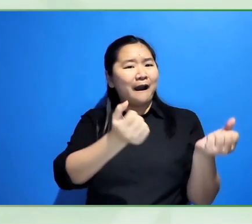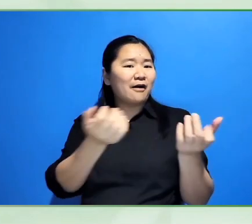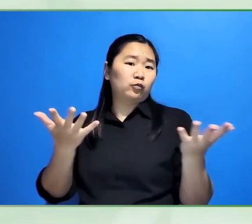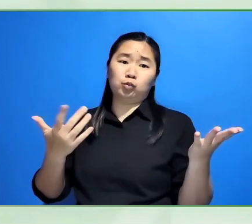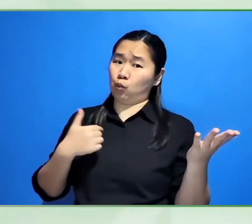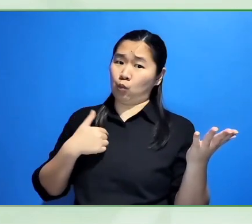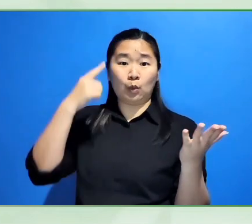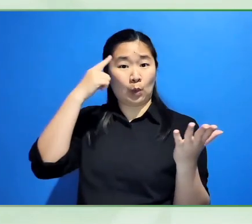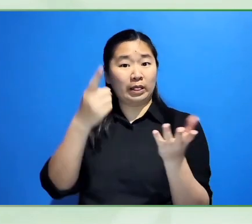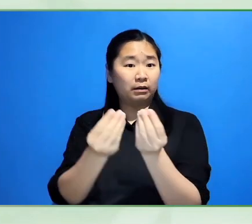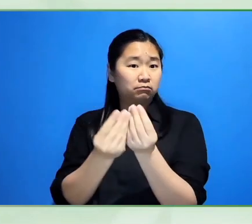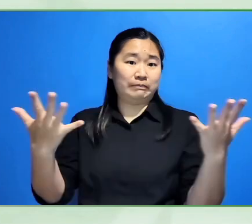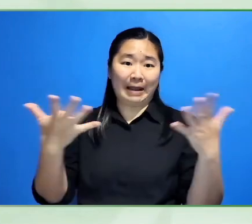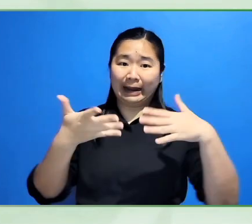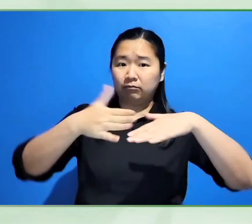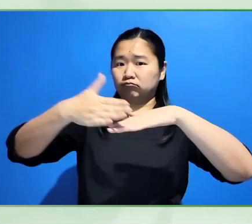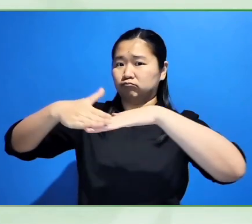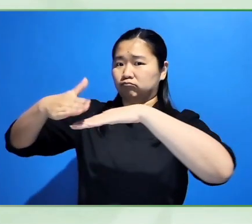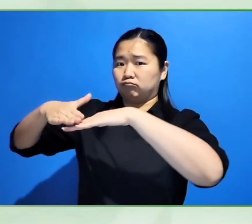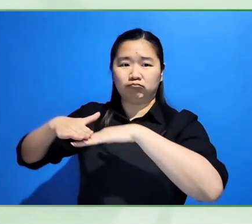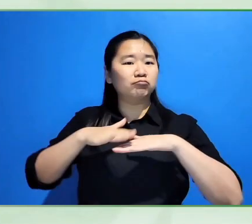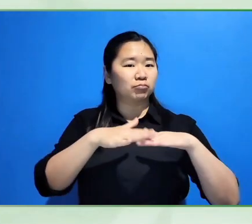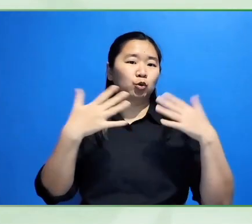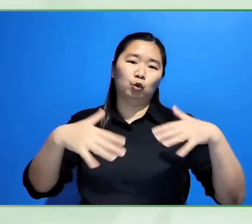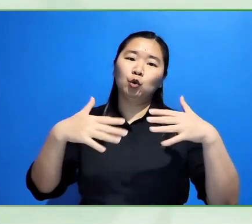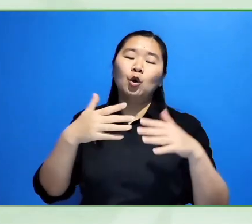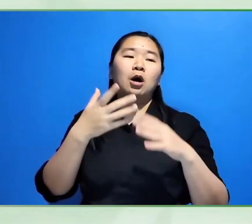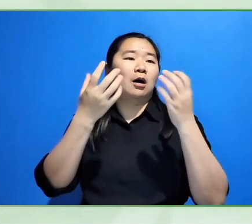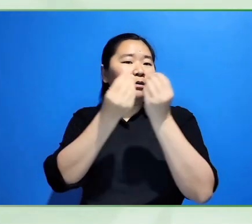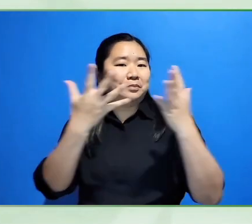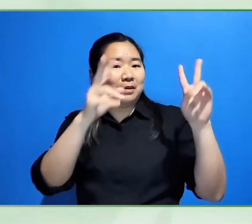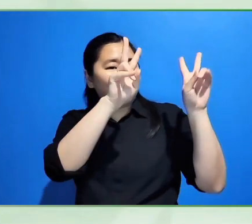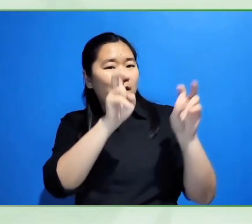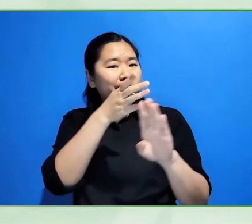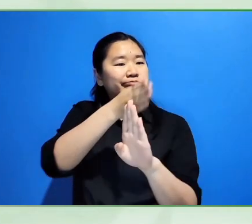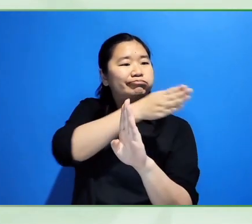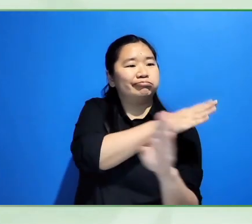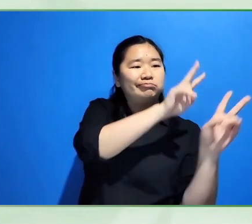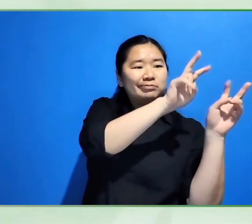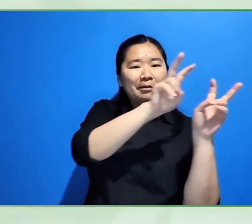Can I have my slides? Play my slide, please.